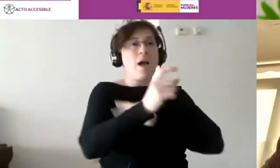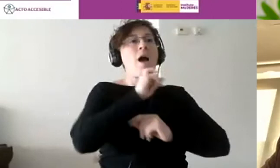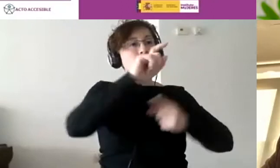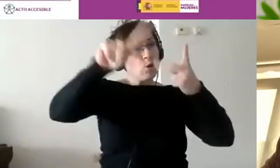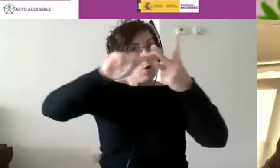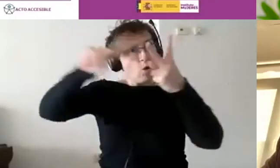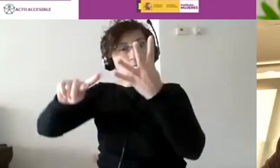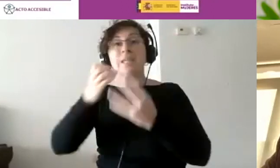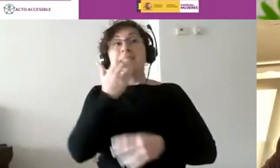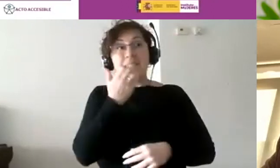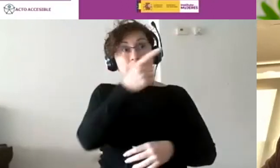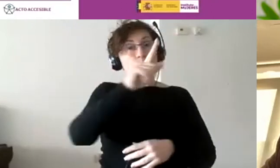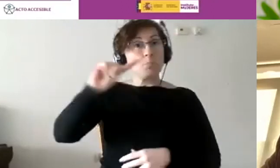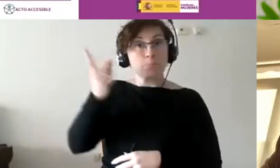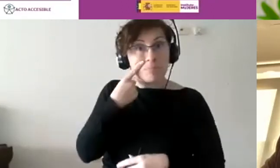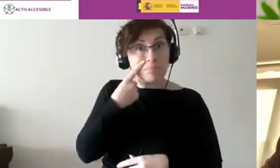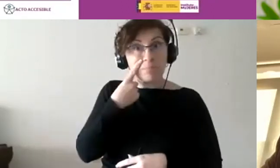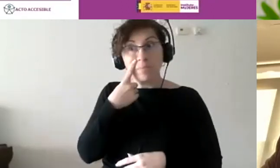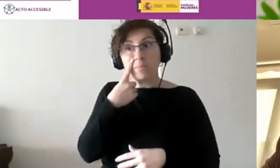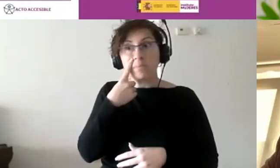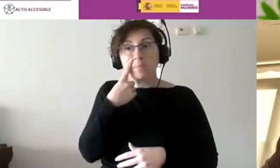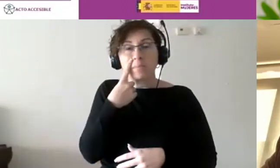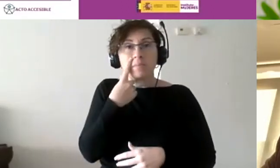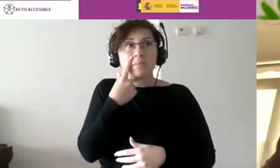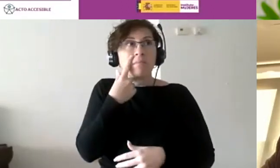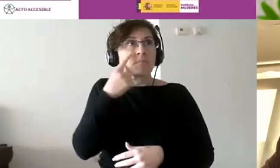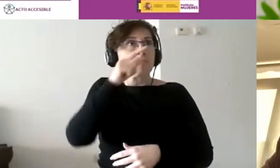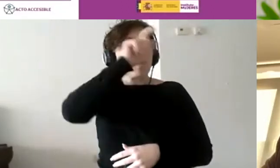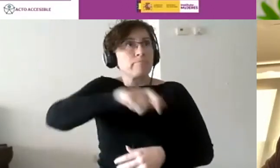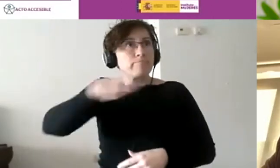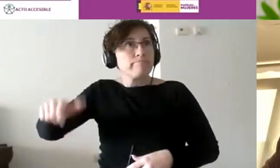UNHCR and others. We have given them